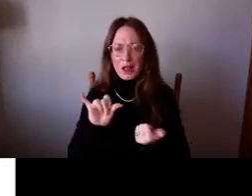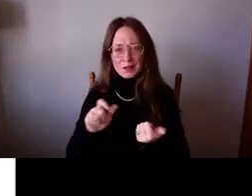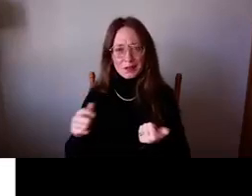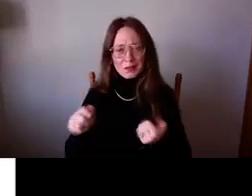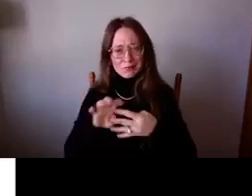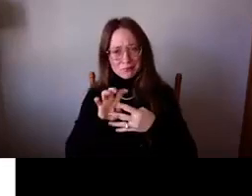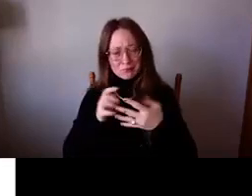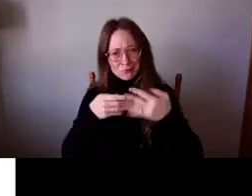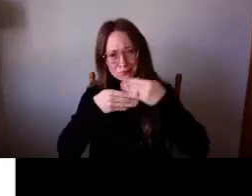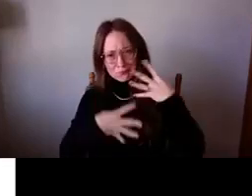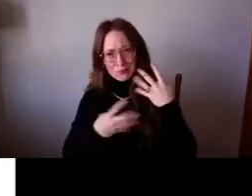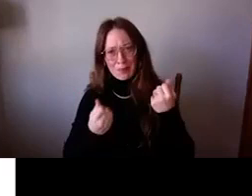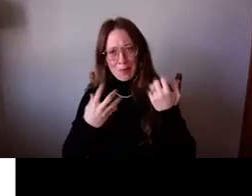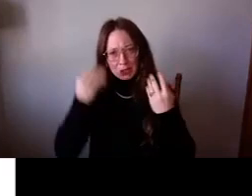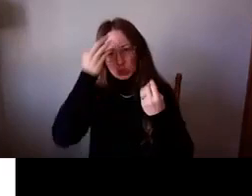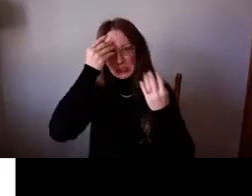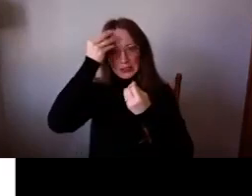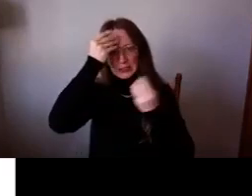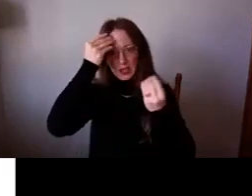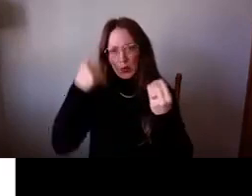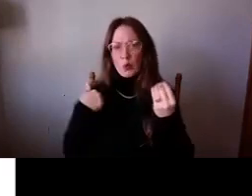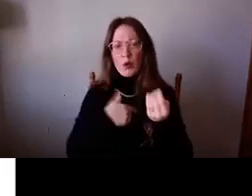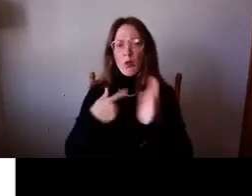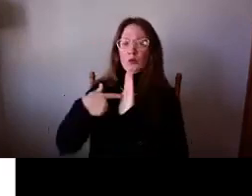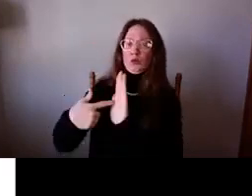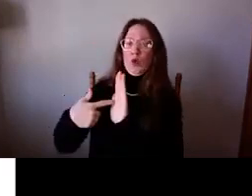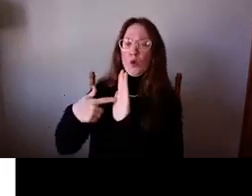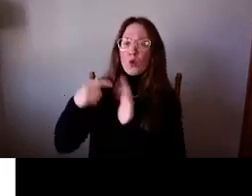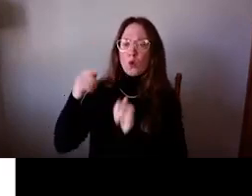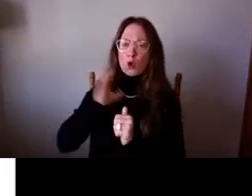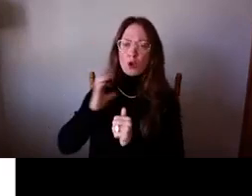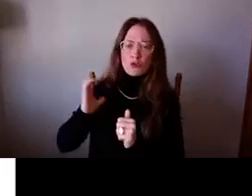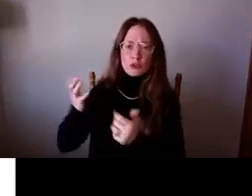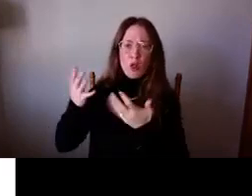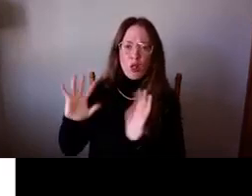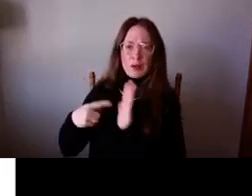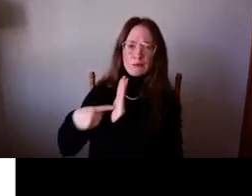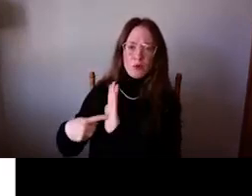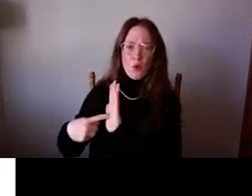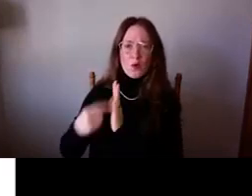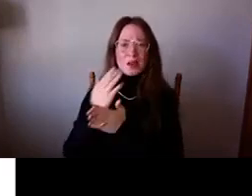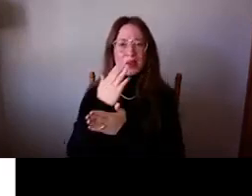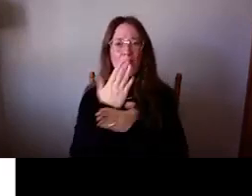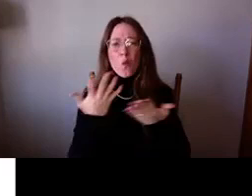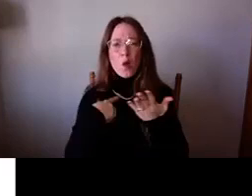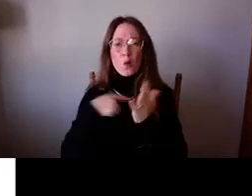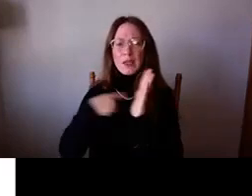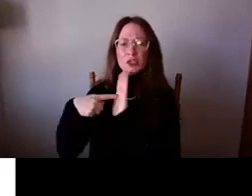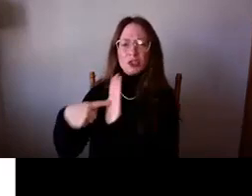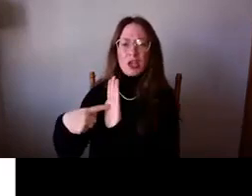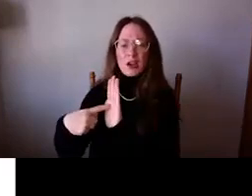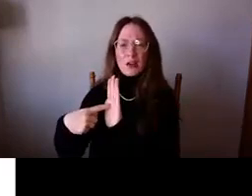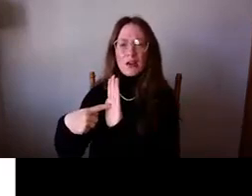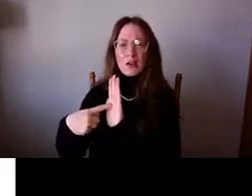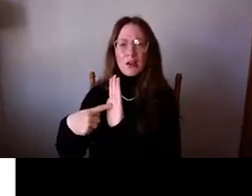have documented in our report to Congress on the impact of WIOA. The trends we share in the report certainly will cause us to have